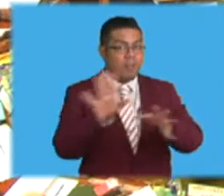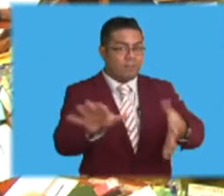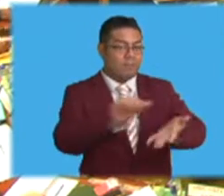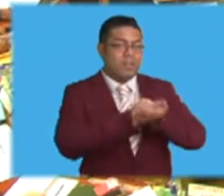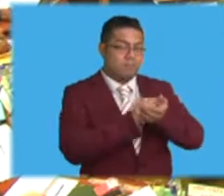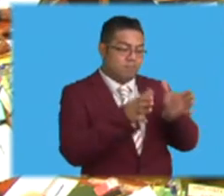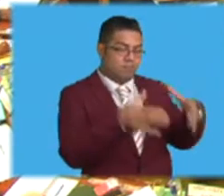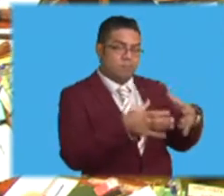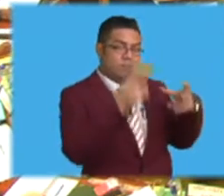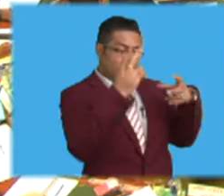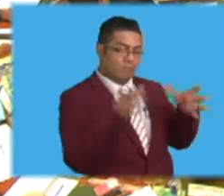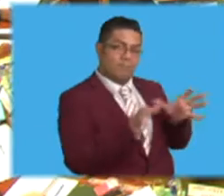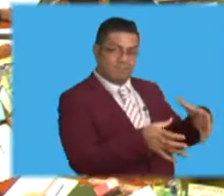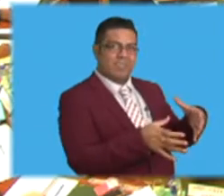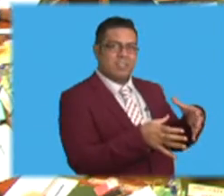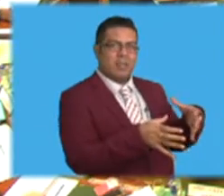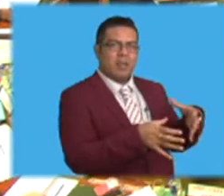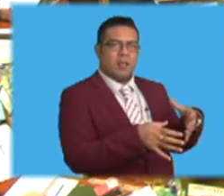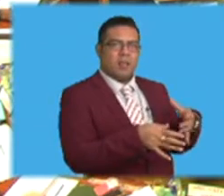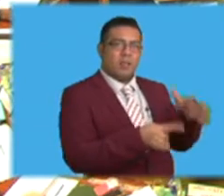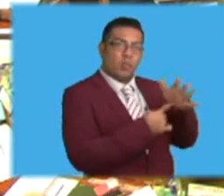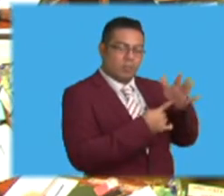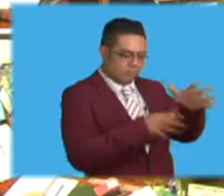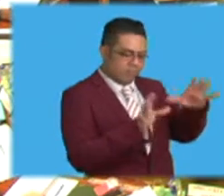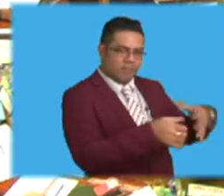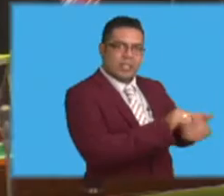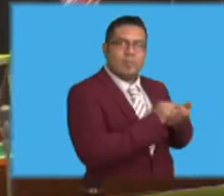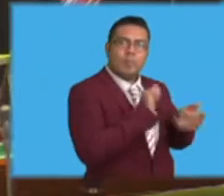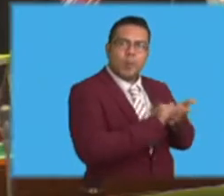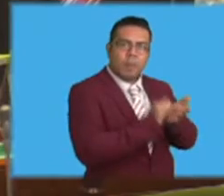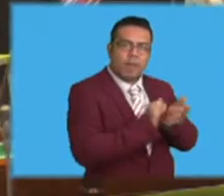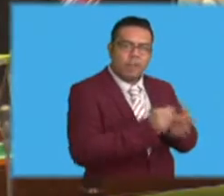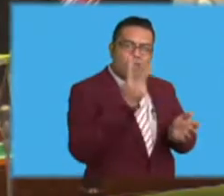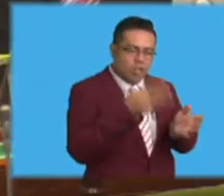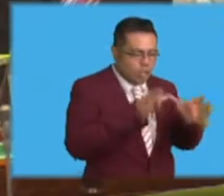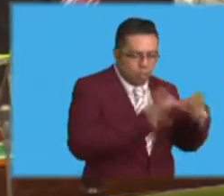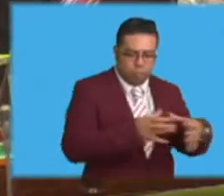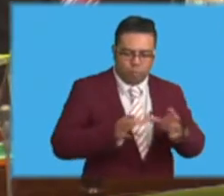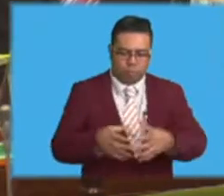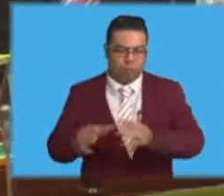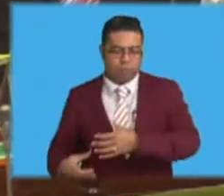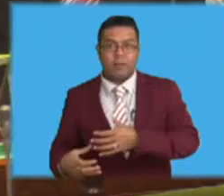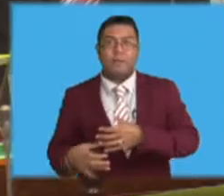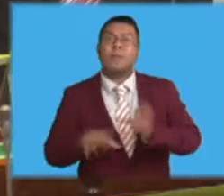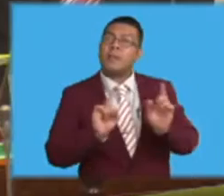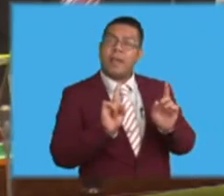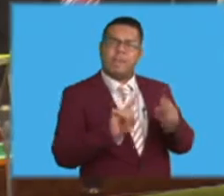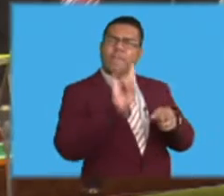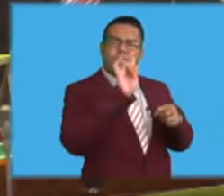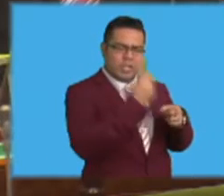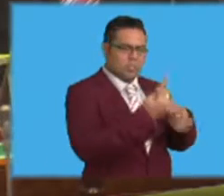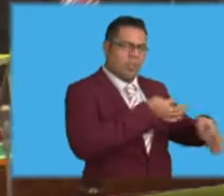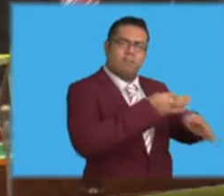first holding tank as part of the sewage system, which has 3 chambers, and this is where the first filtration process